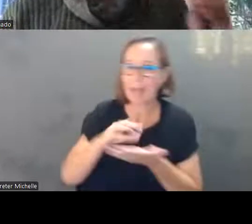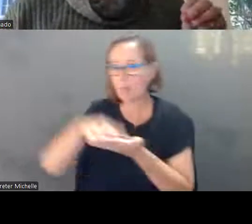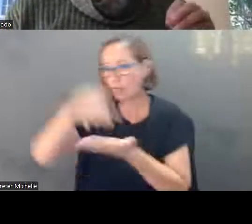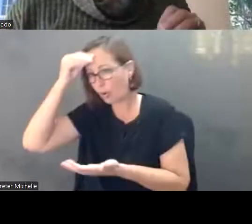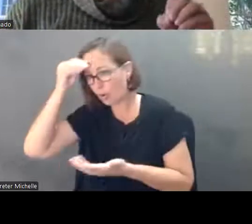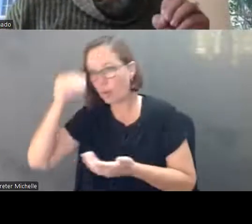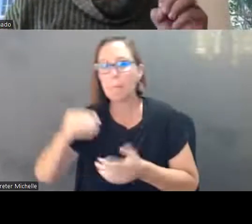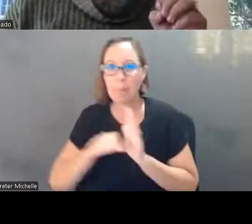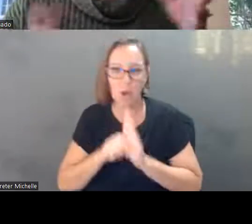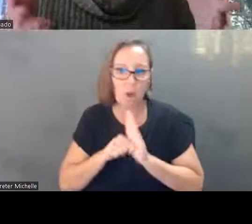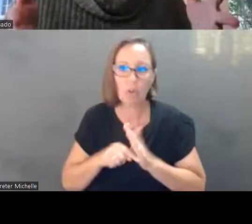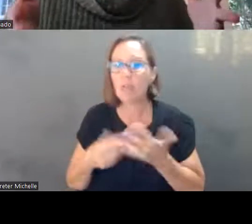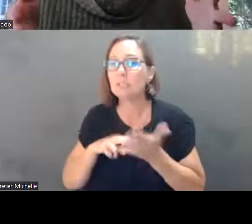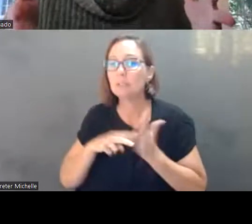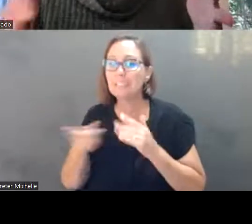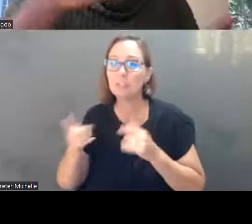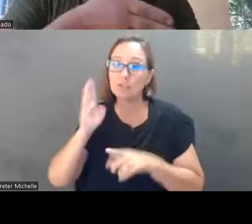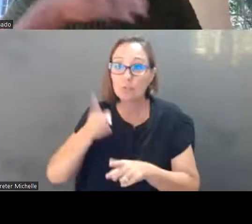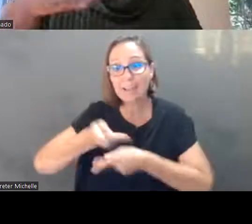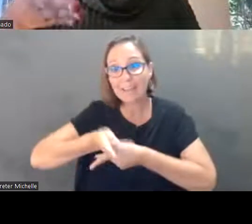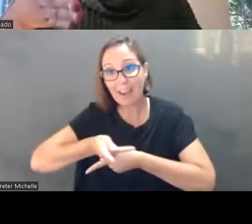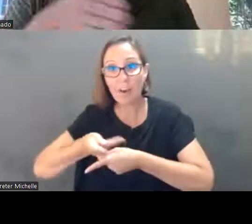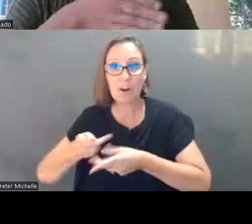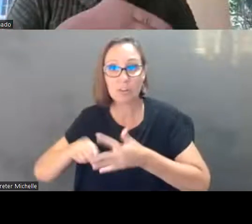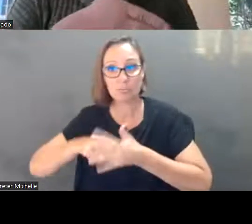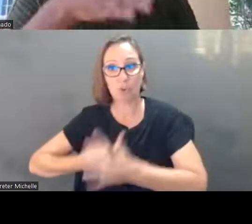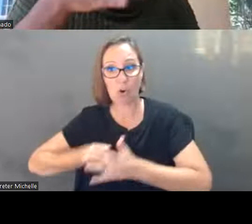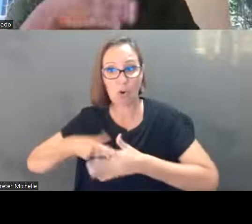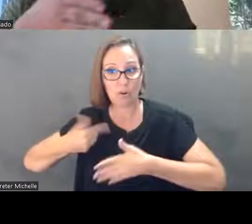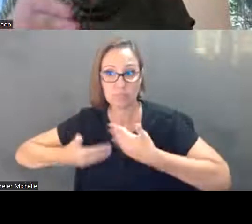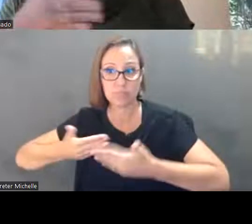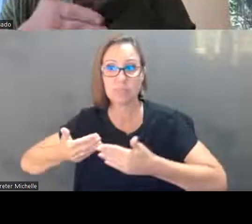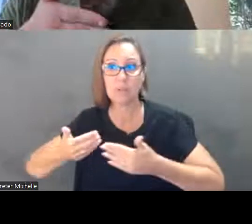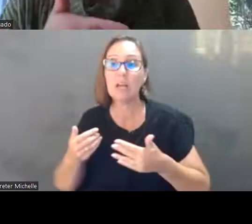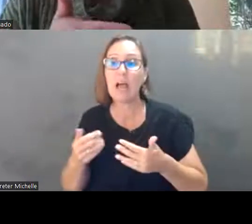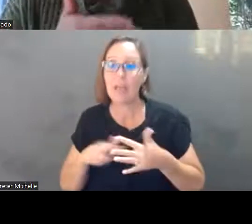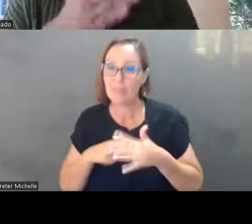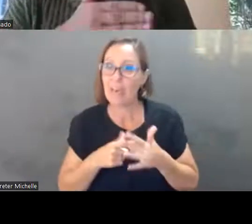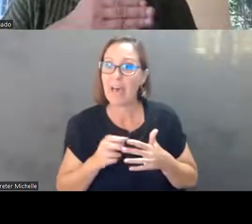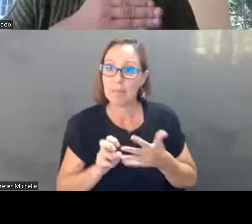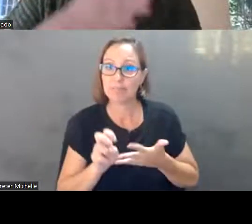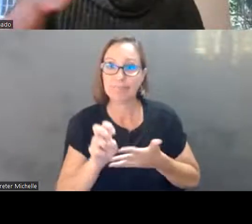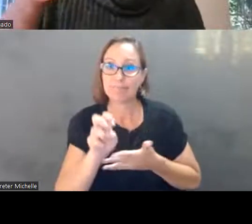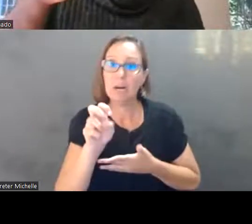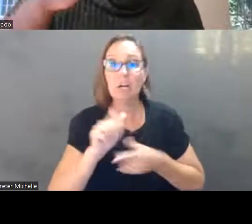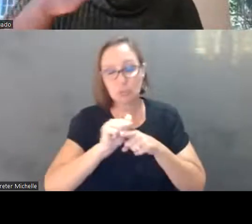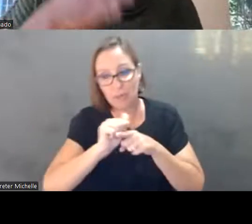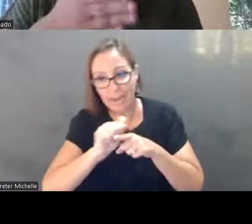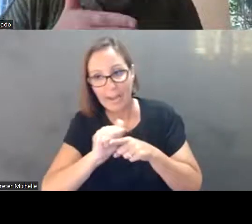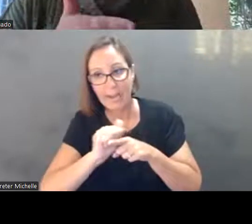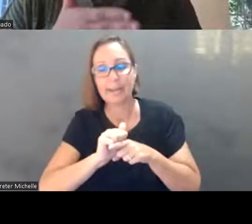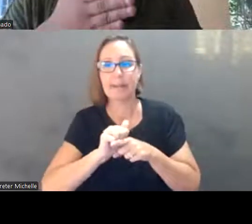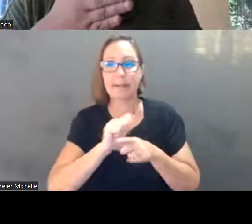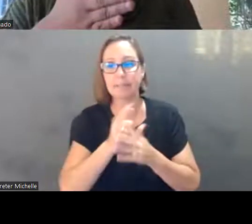care workforce slot, where they then can proceed and progress through trainings